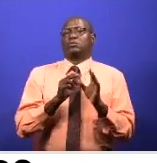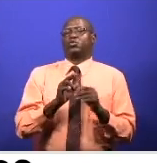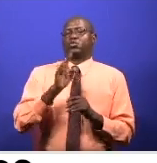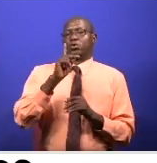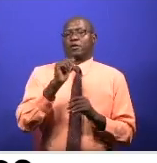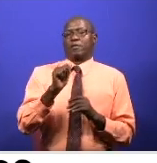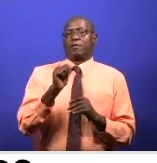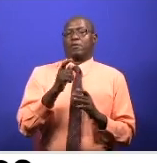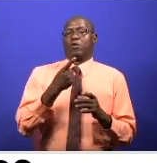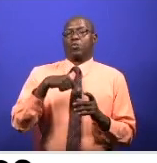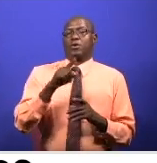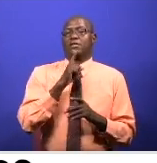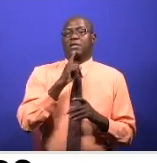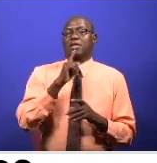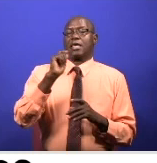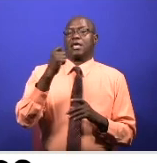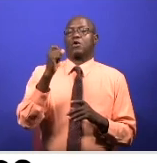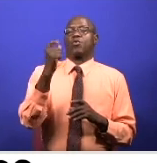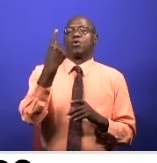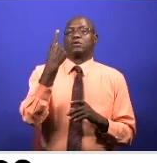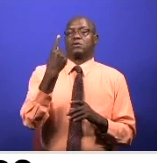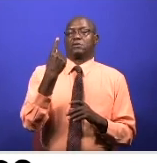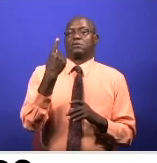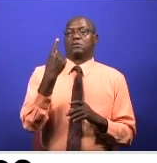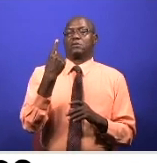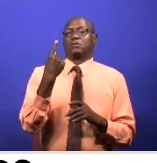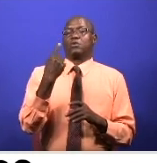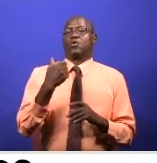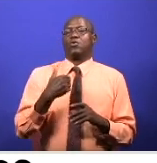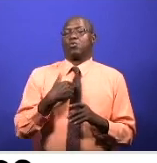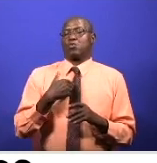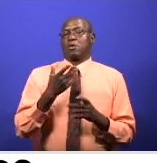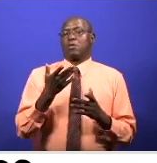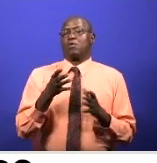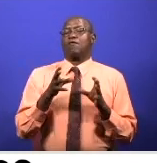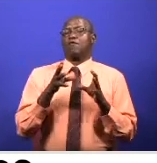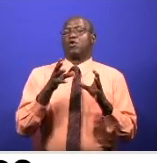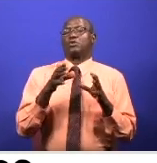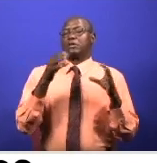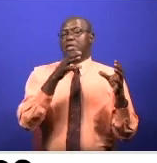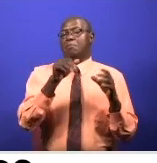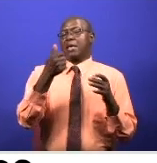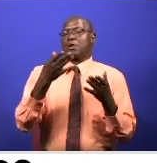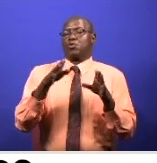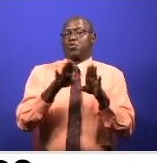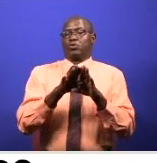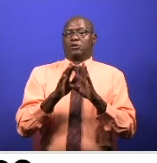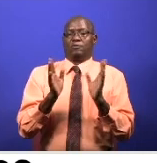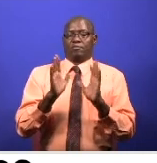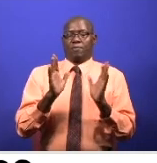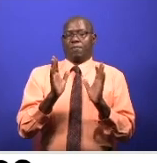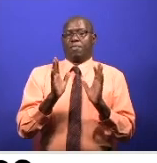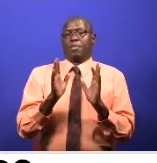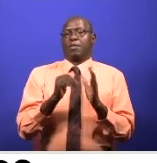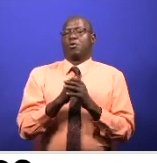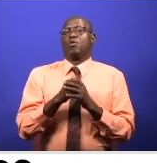tumesema katika Kenya Kwanza, hatushurutishi chama chochote kuvunjwa. Sisi tuna ongea na wale ambao